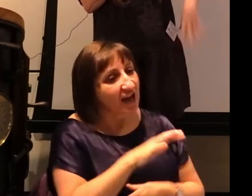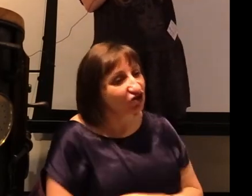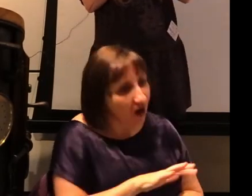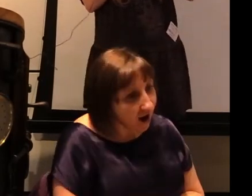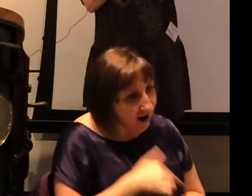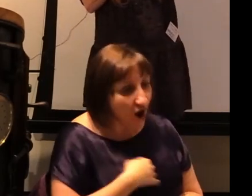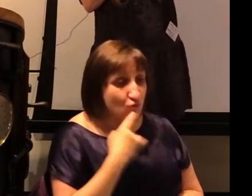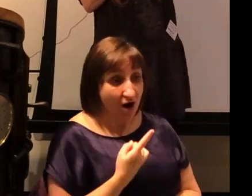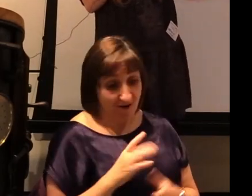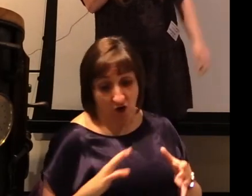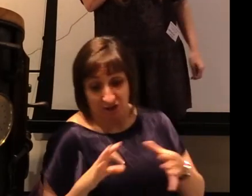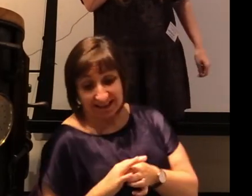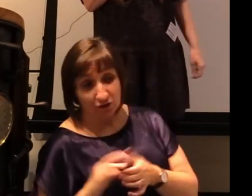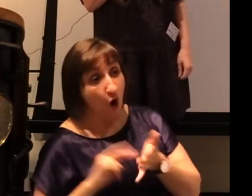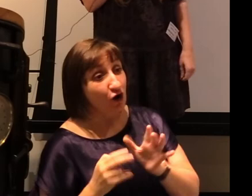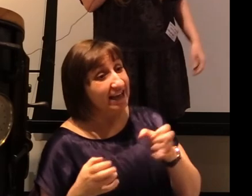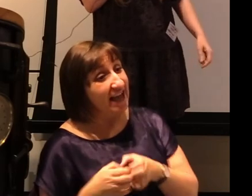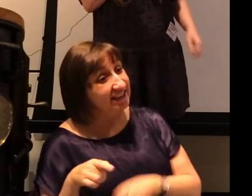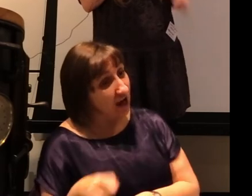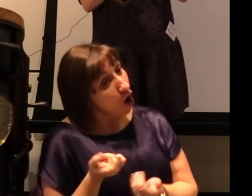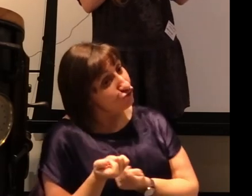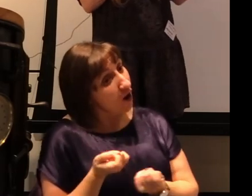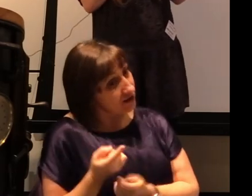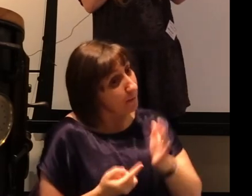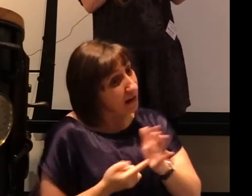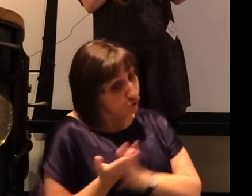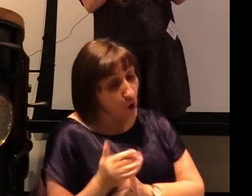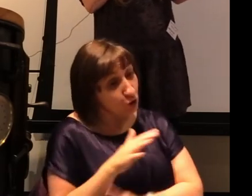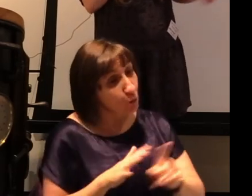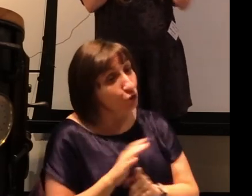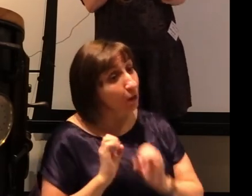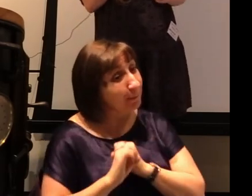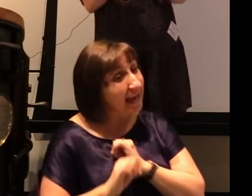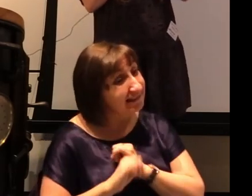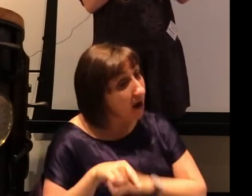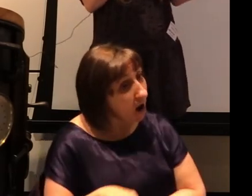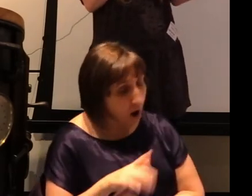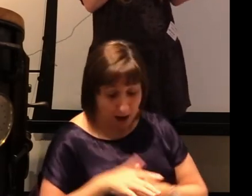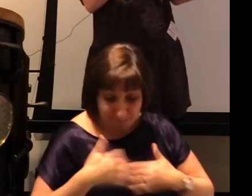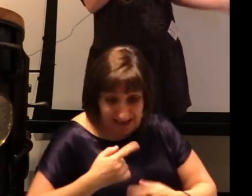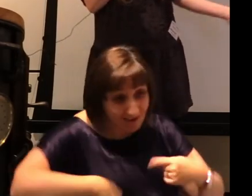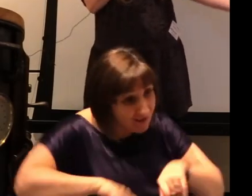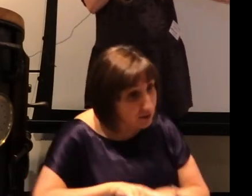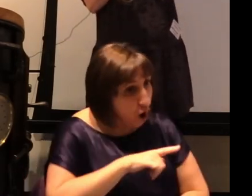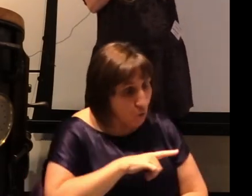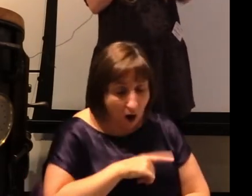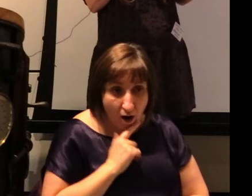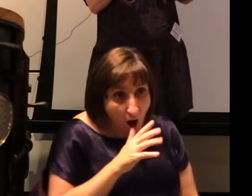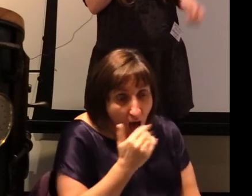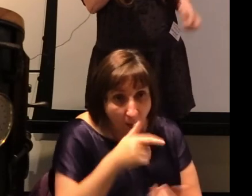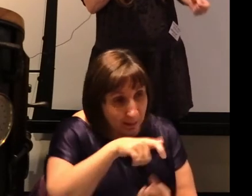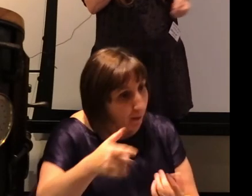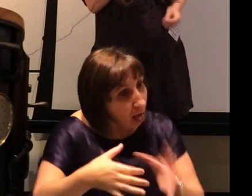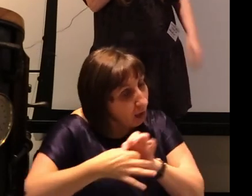And one of our sister organisations which is run mainly through social media, which has been amazing for us because it's brought in a lot